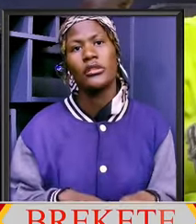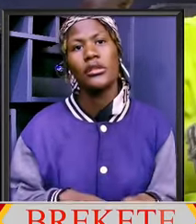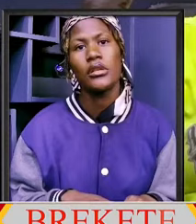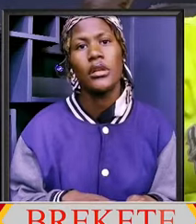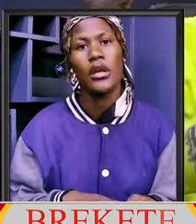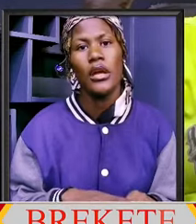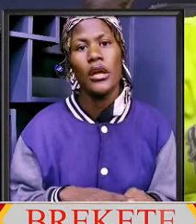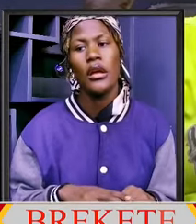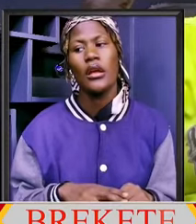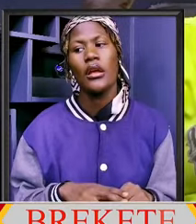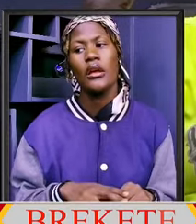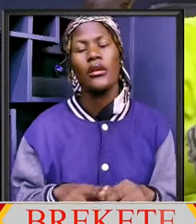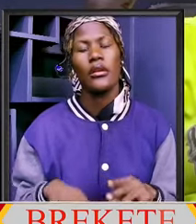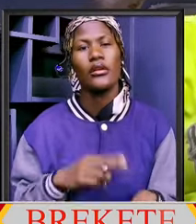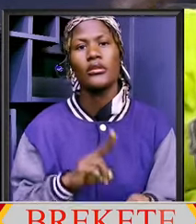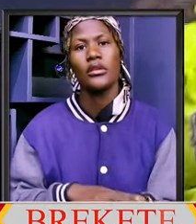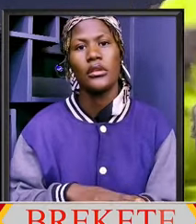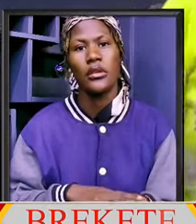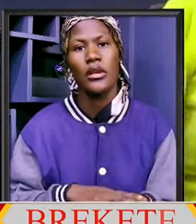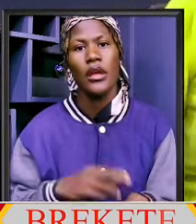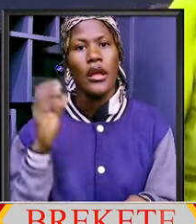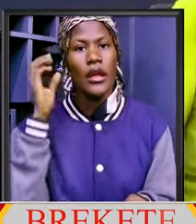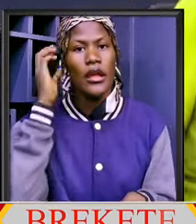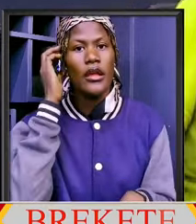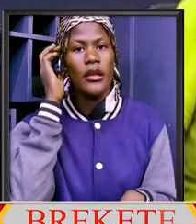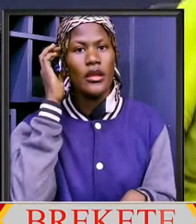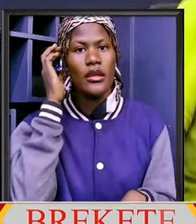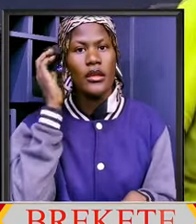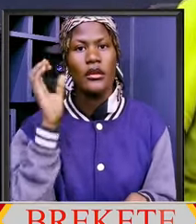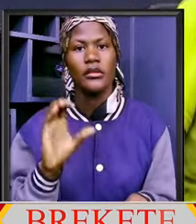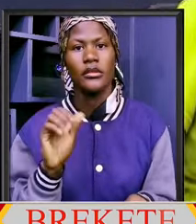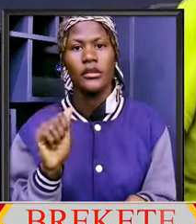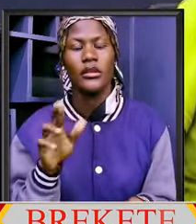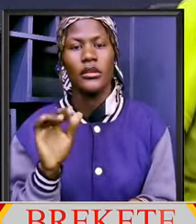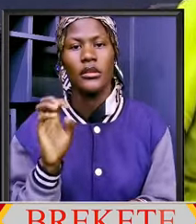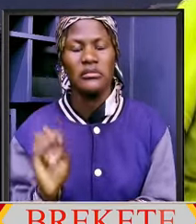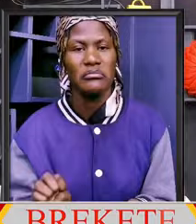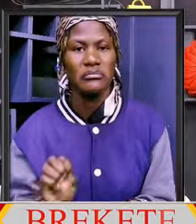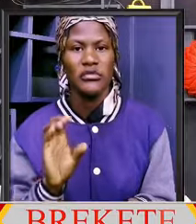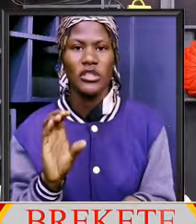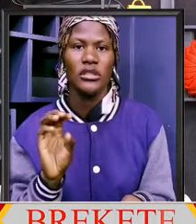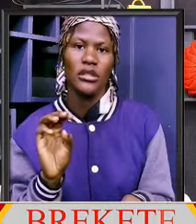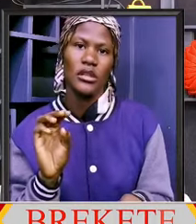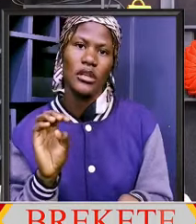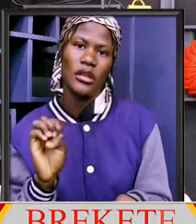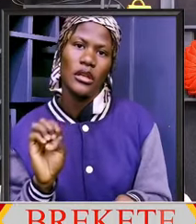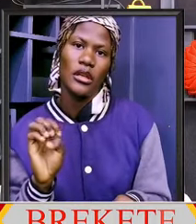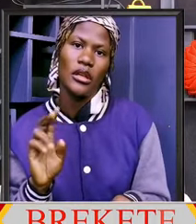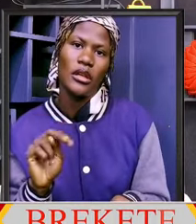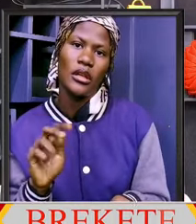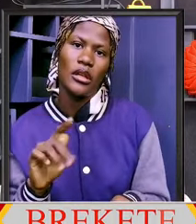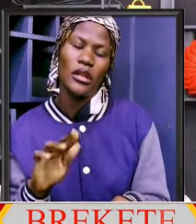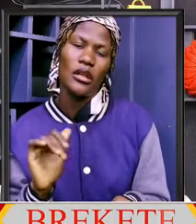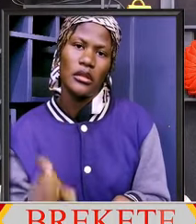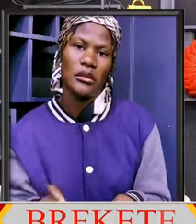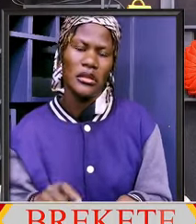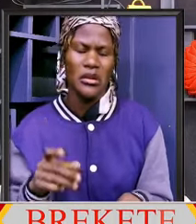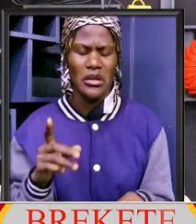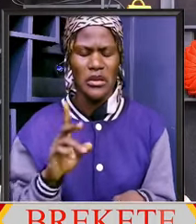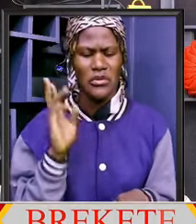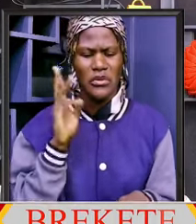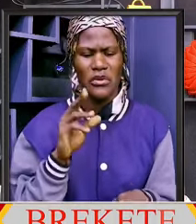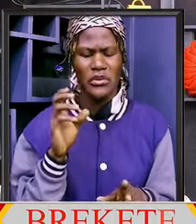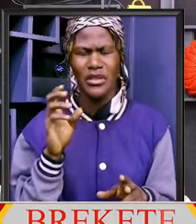I go surprised if I hear say National Ear Care Center go refer anybody to Shika. Because